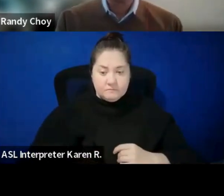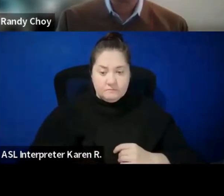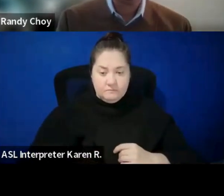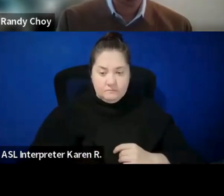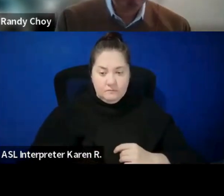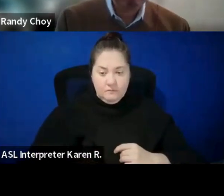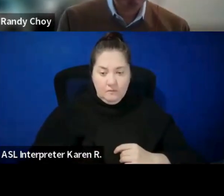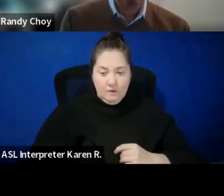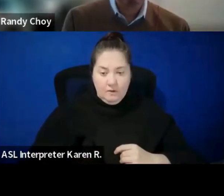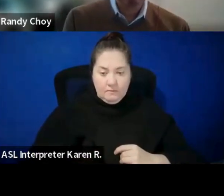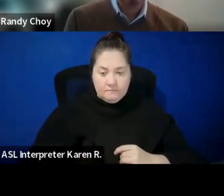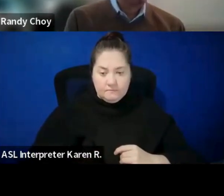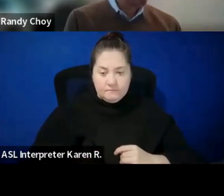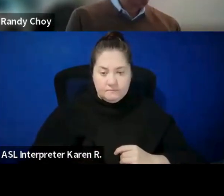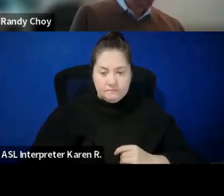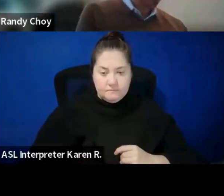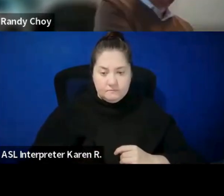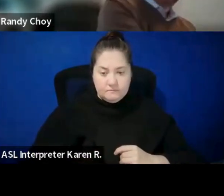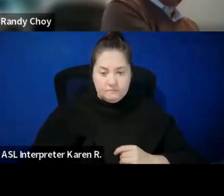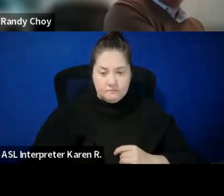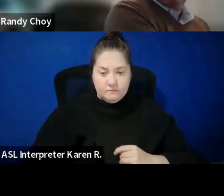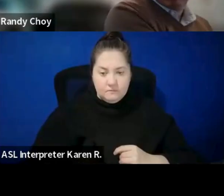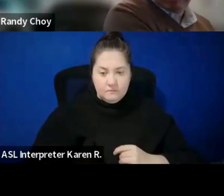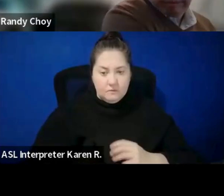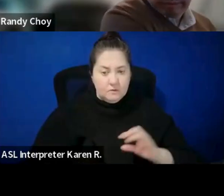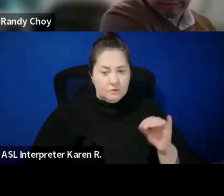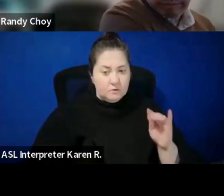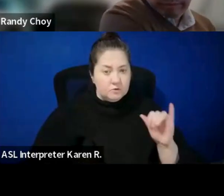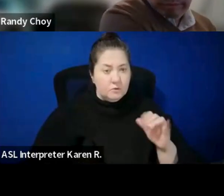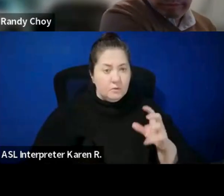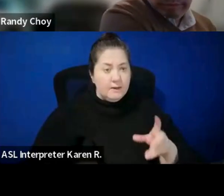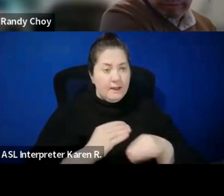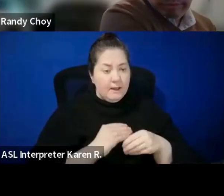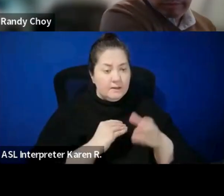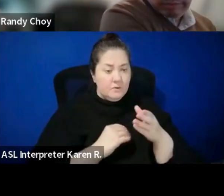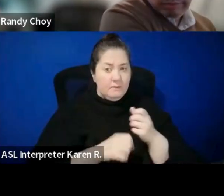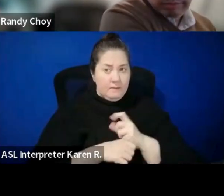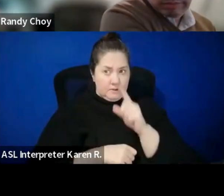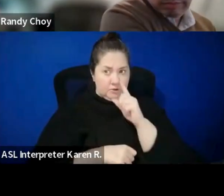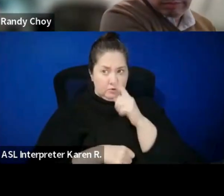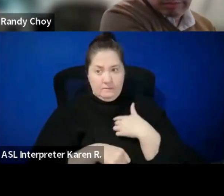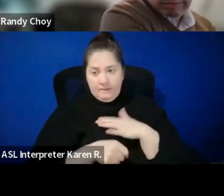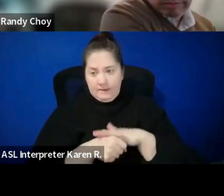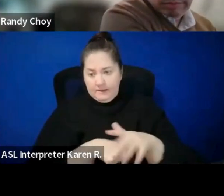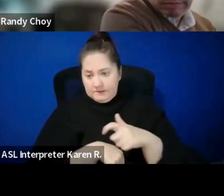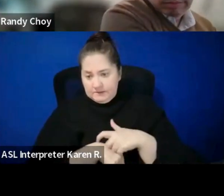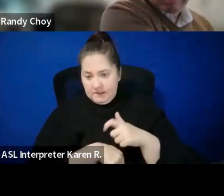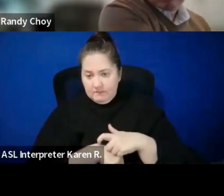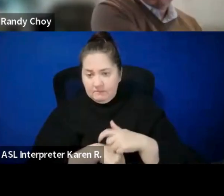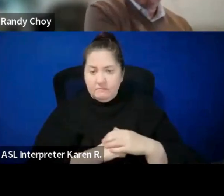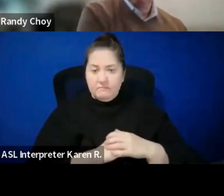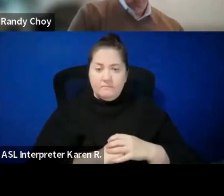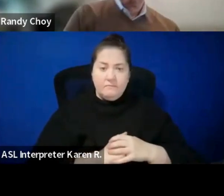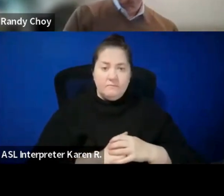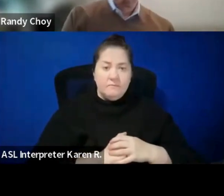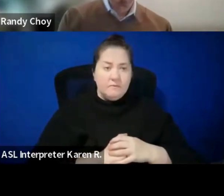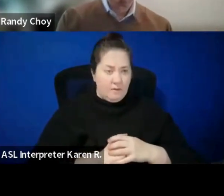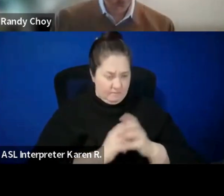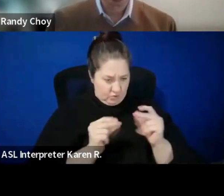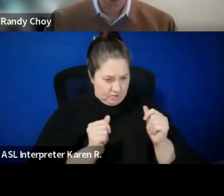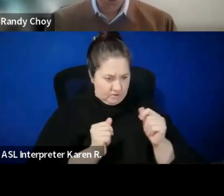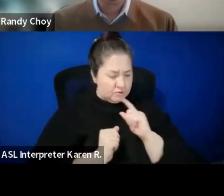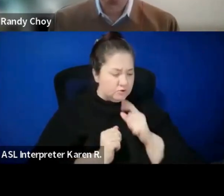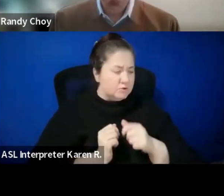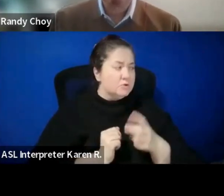Wonderful. Okay. Joy, do you have something quick to Yeah, add? I want to make sure we have a sure. chance to. I'll make this quick.